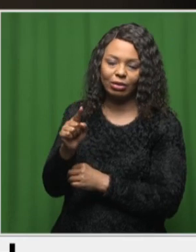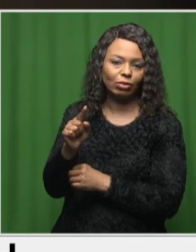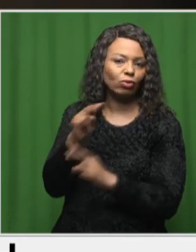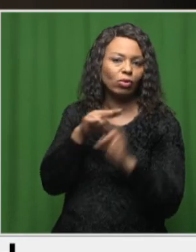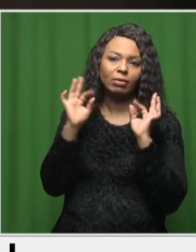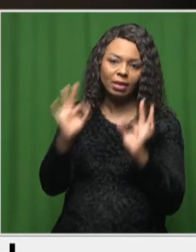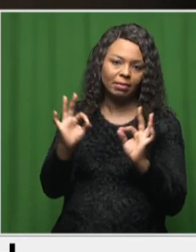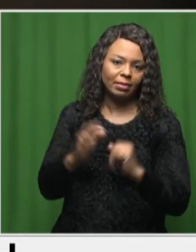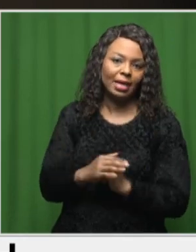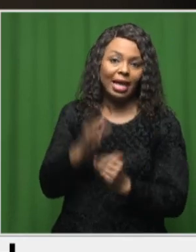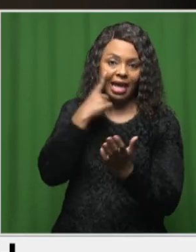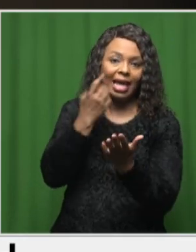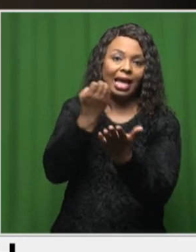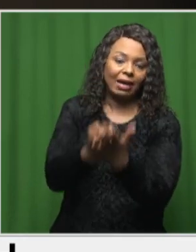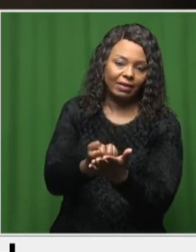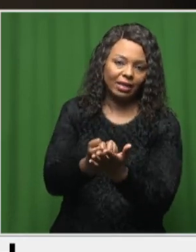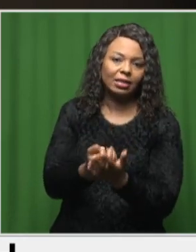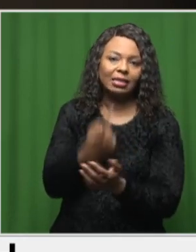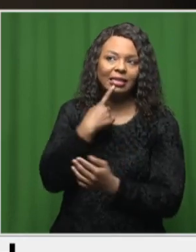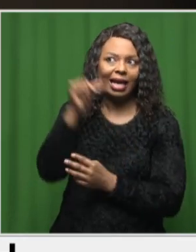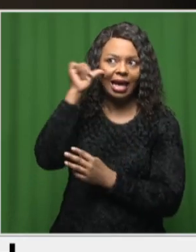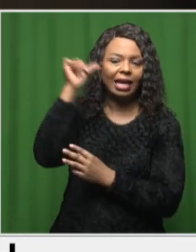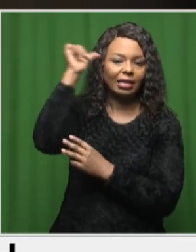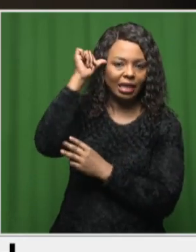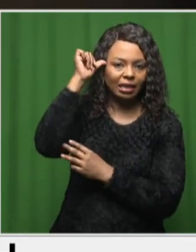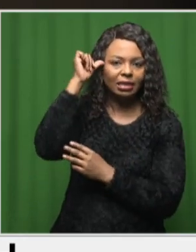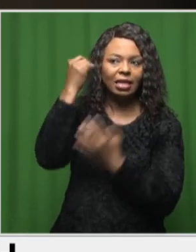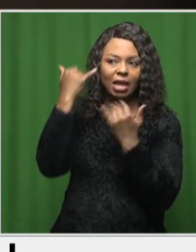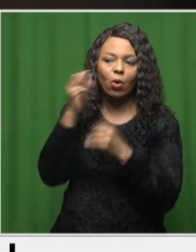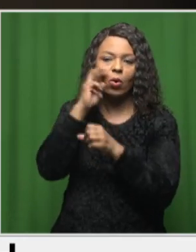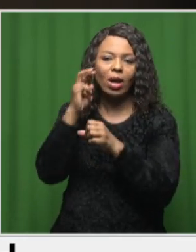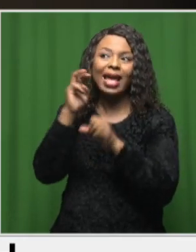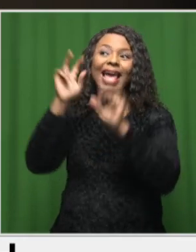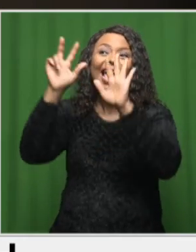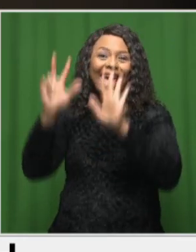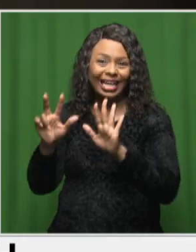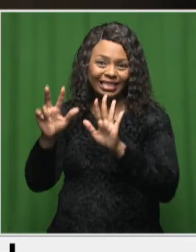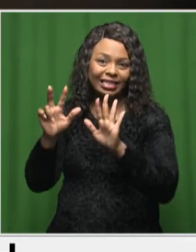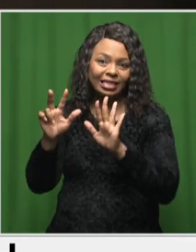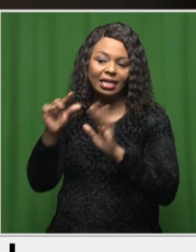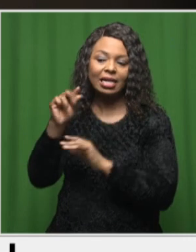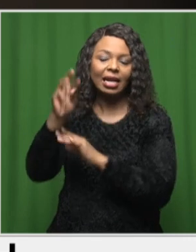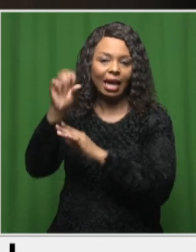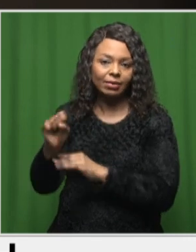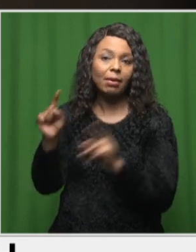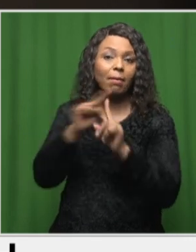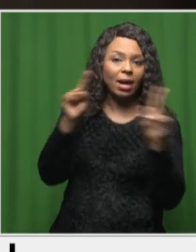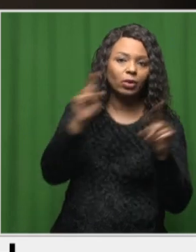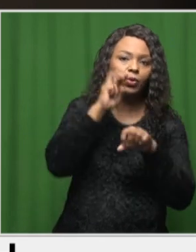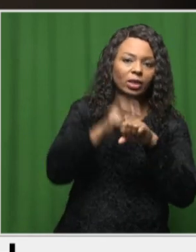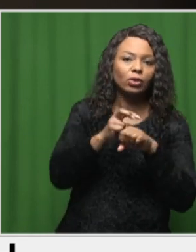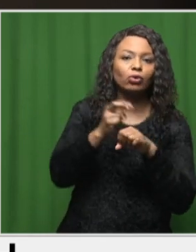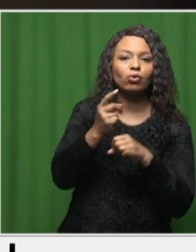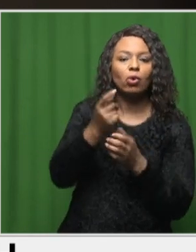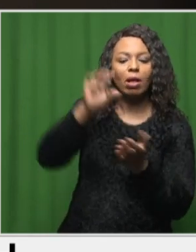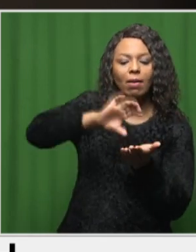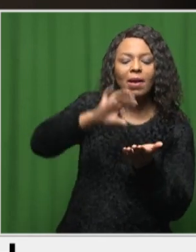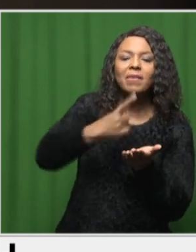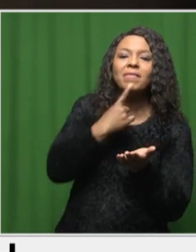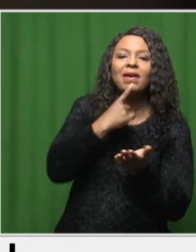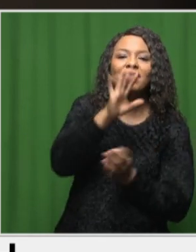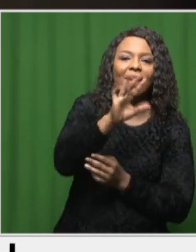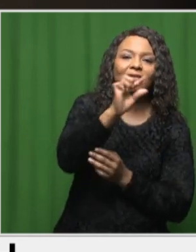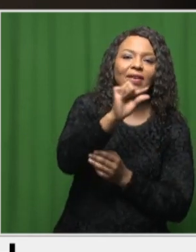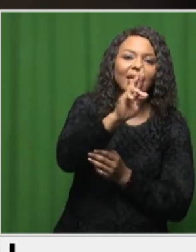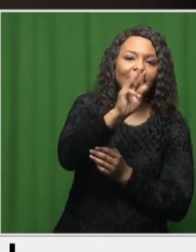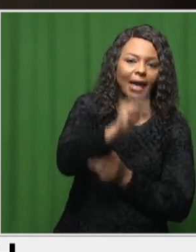that adults take about 8 grams of salt a day, whereas you should be taking 5 grams of salt a day.